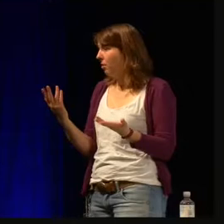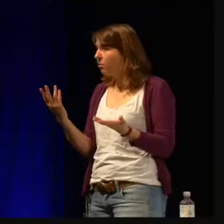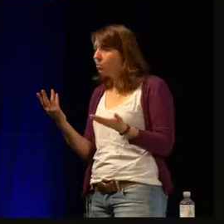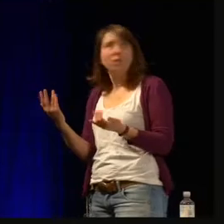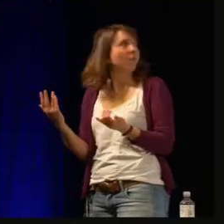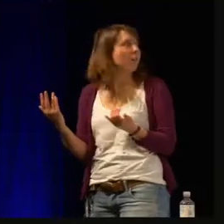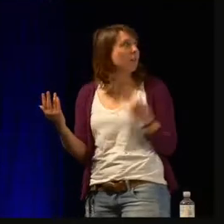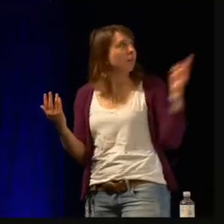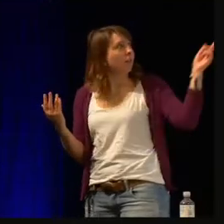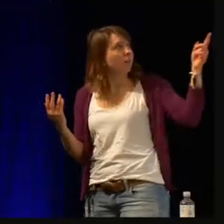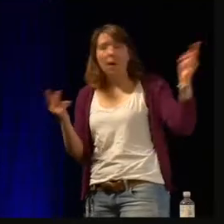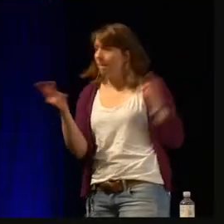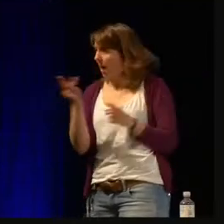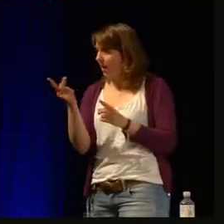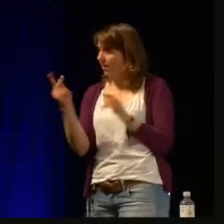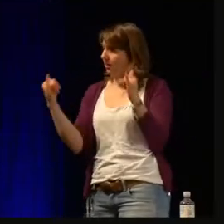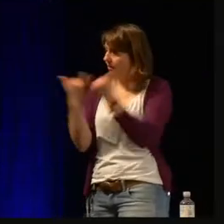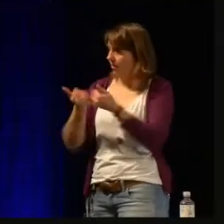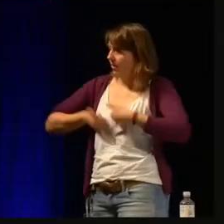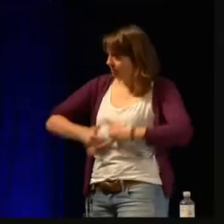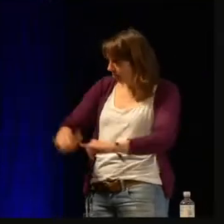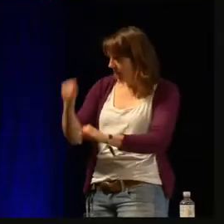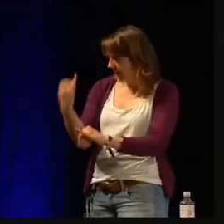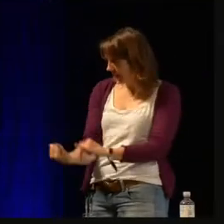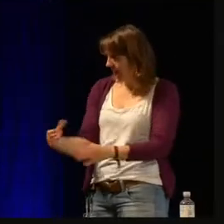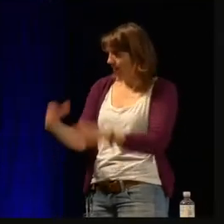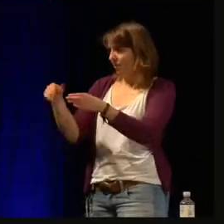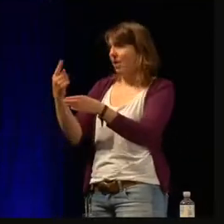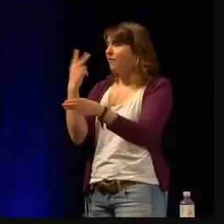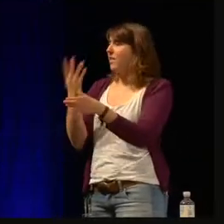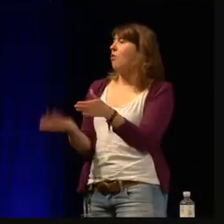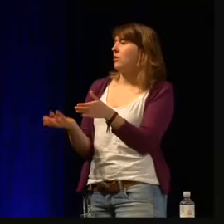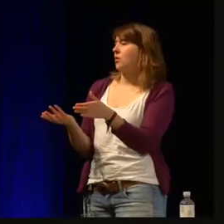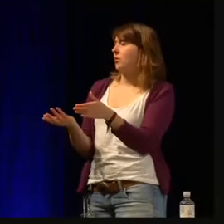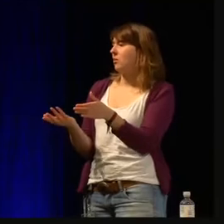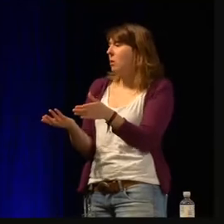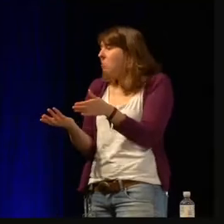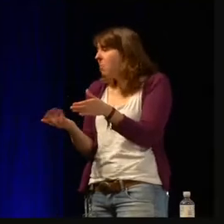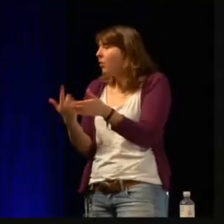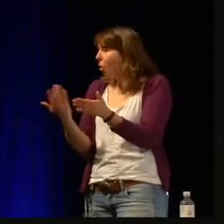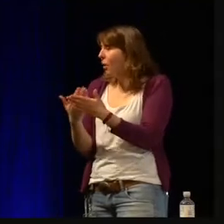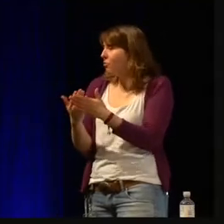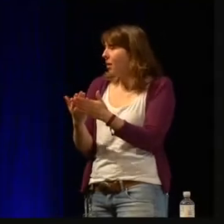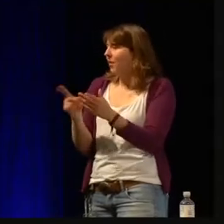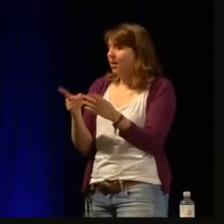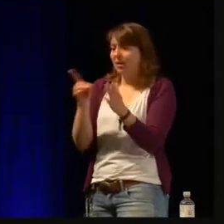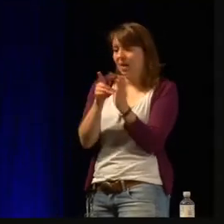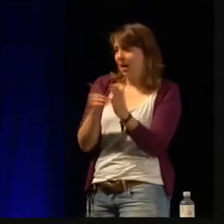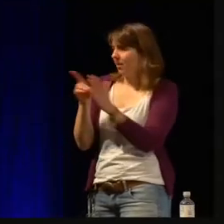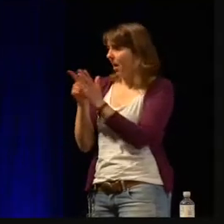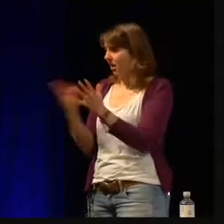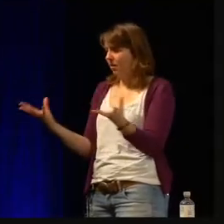would the child of Kim Jong-un and Donald J. Trump look like? What would that look like? Also,